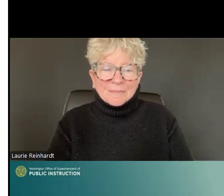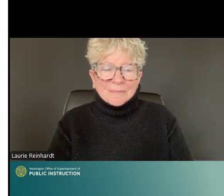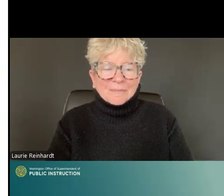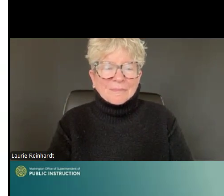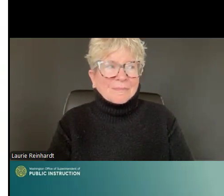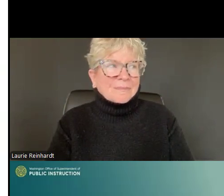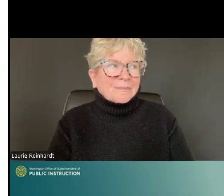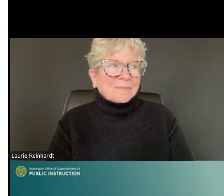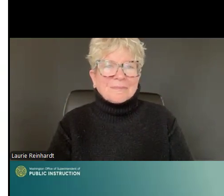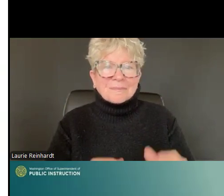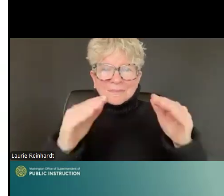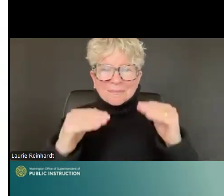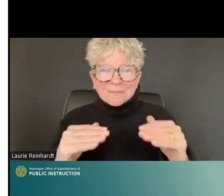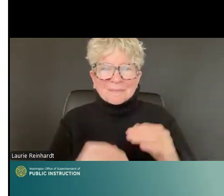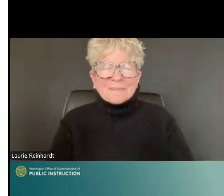All right.